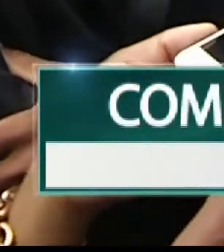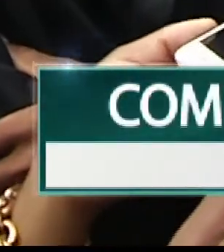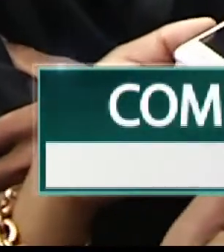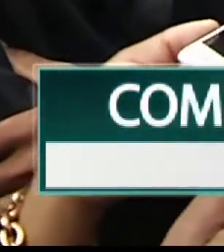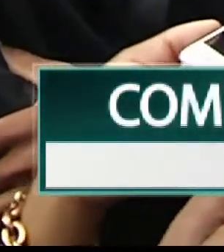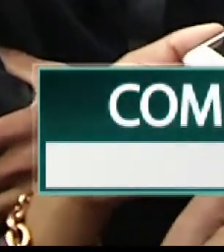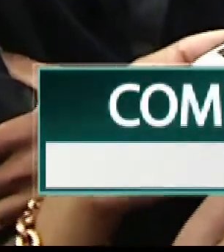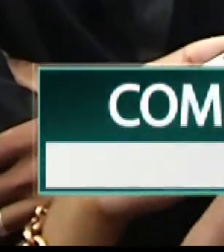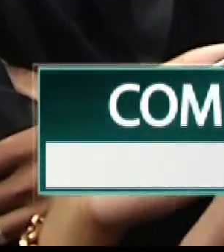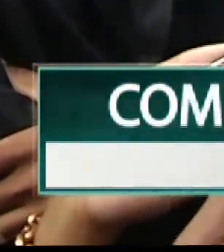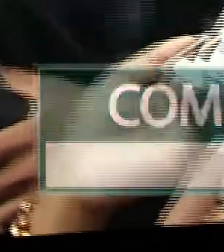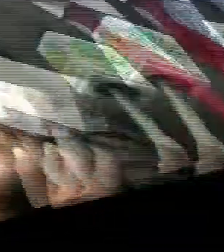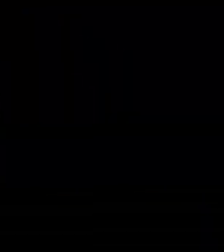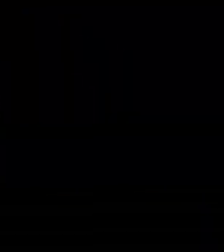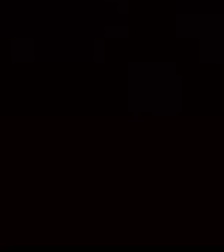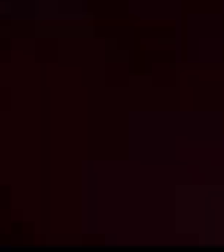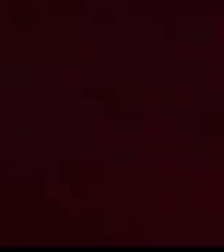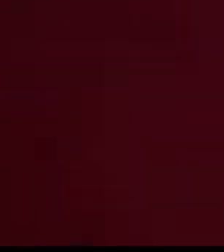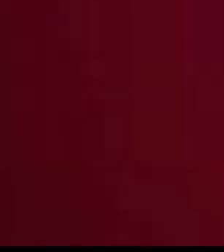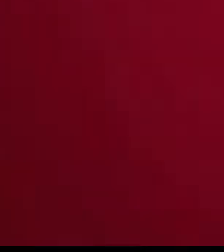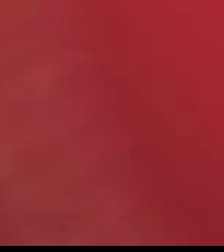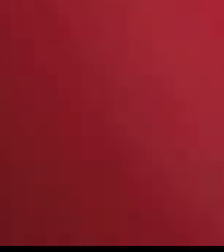Tonight.